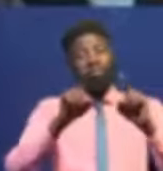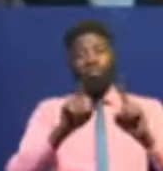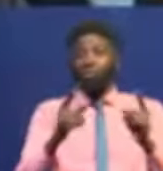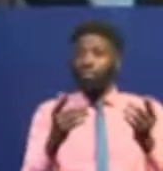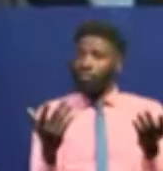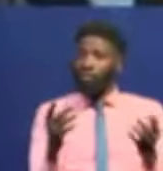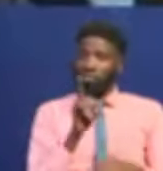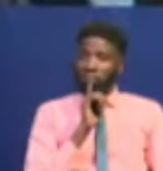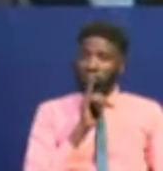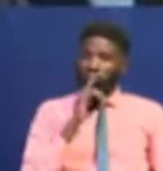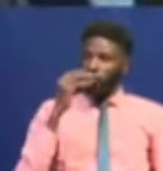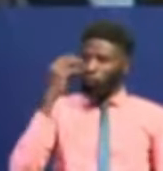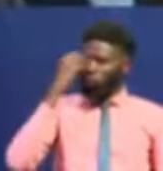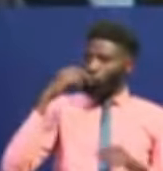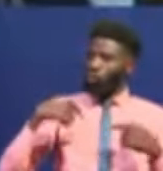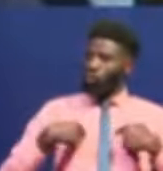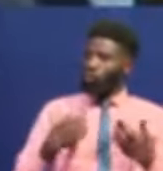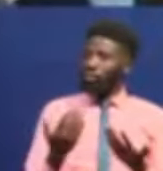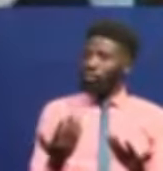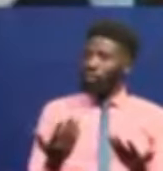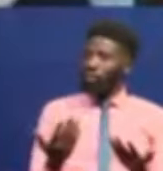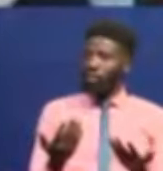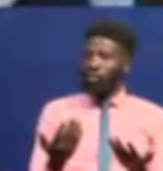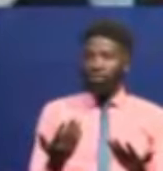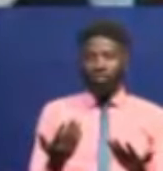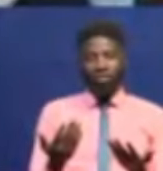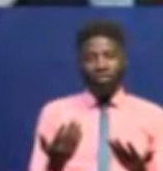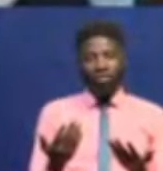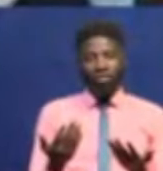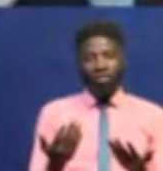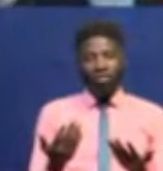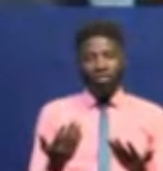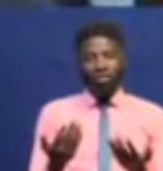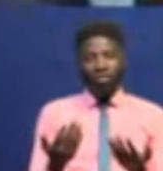me, William Ruto, don't collect domestic taxes.